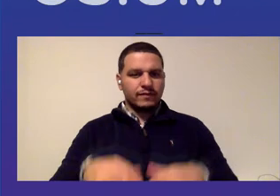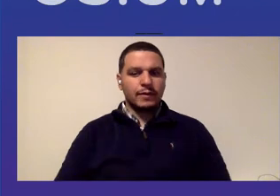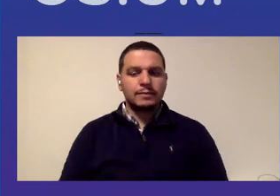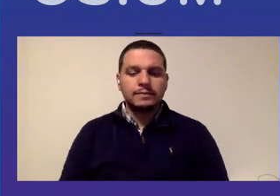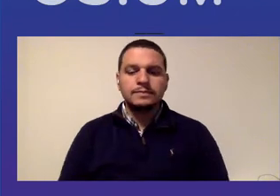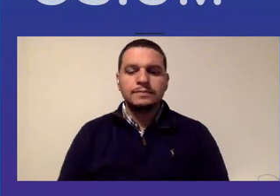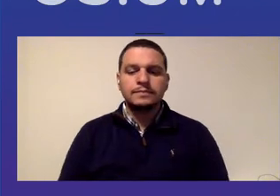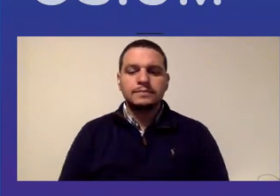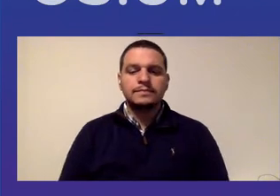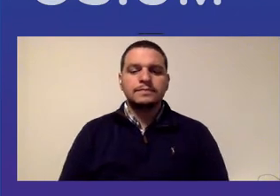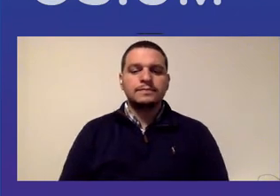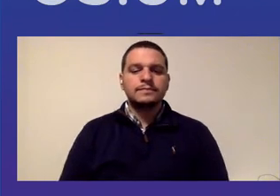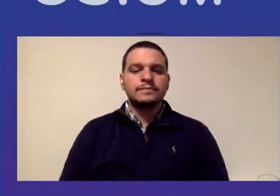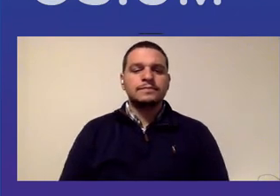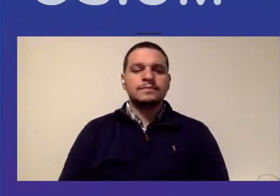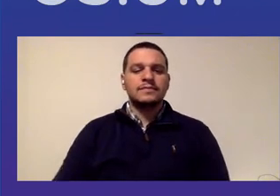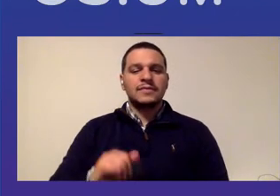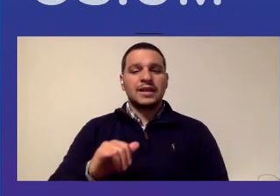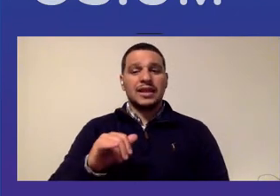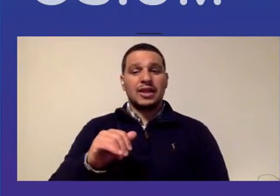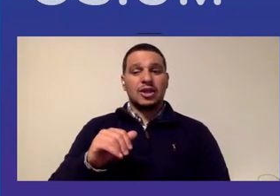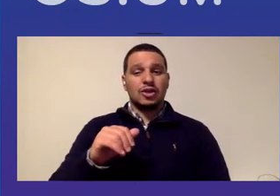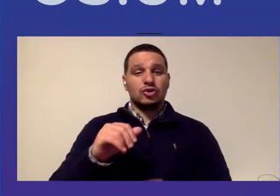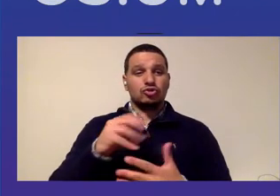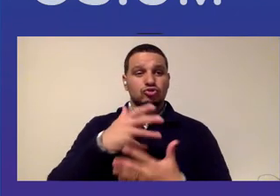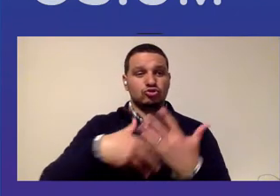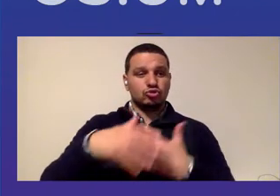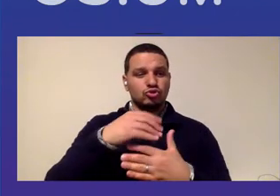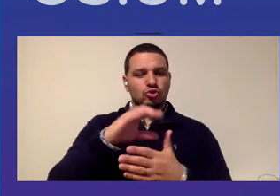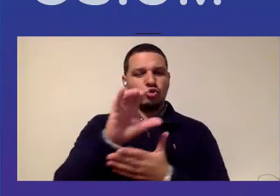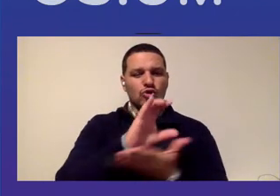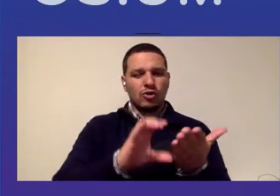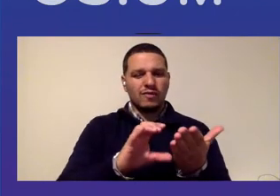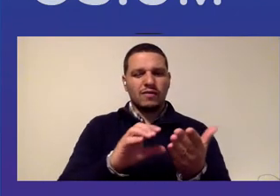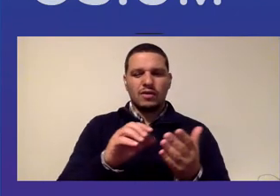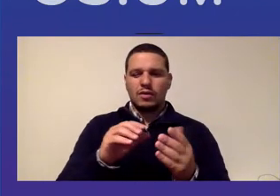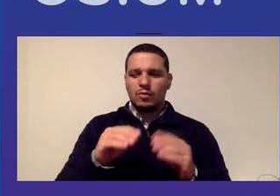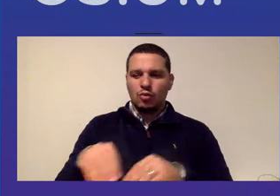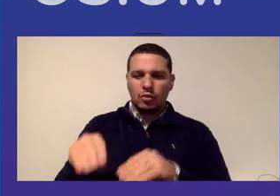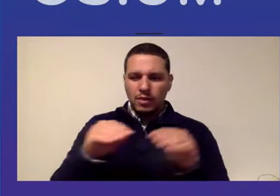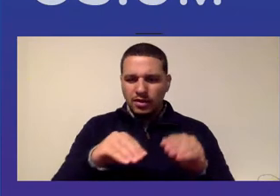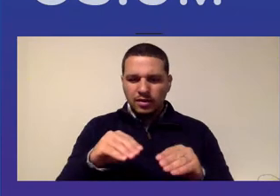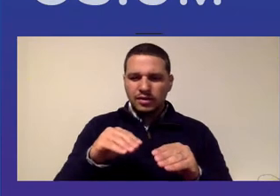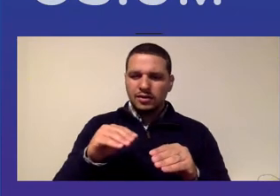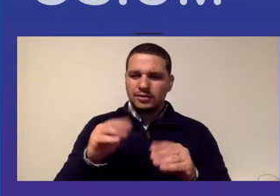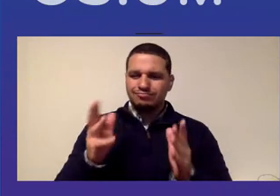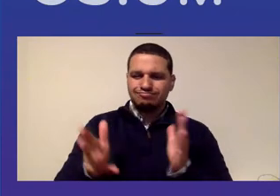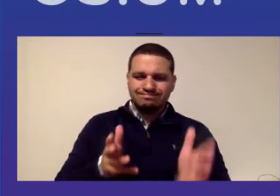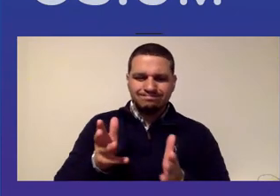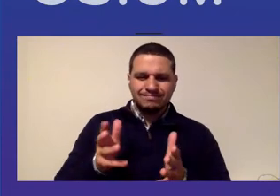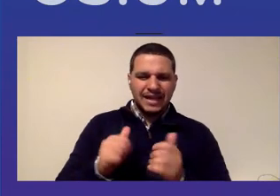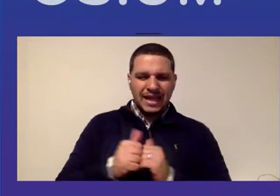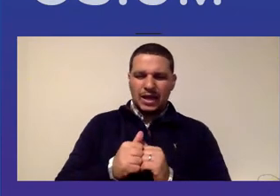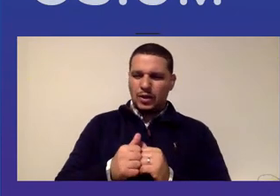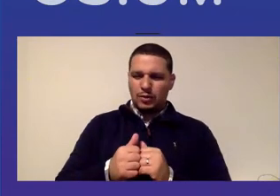I want to track the social choreography, mobilities, gestures, and ways of experiencing the body, and what